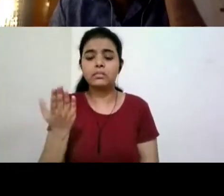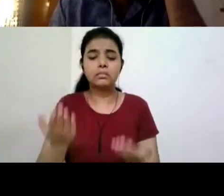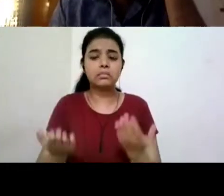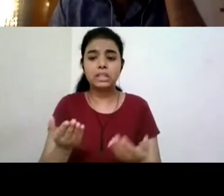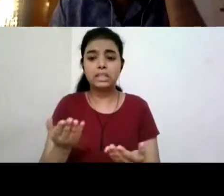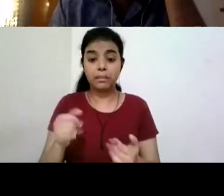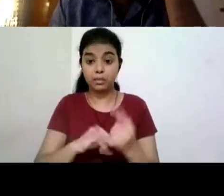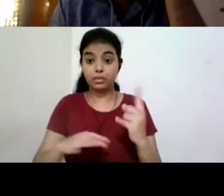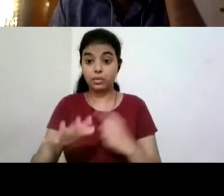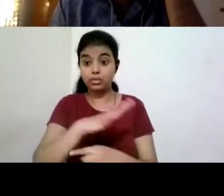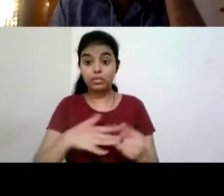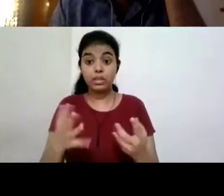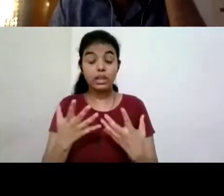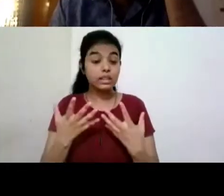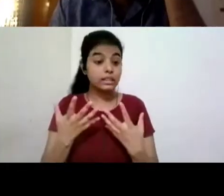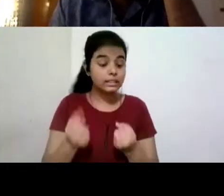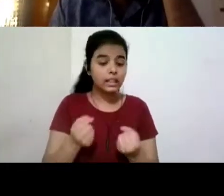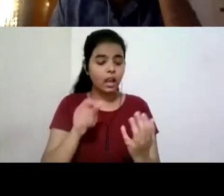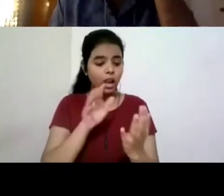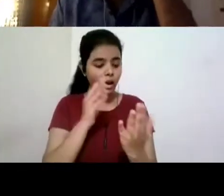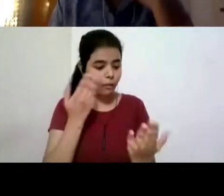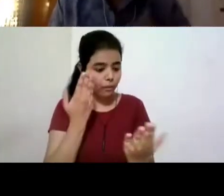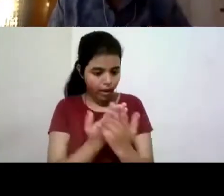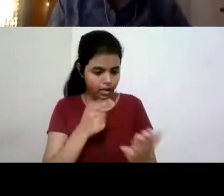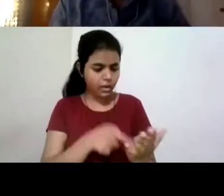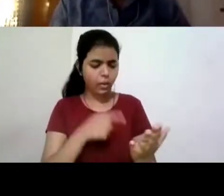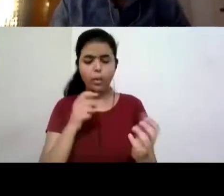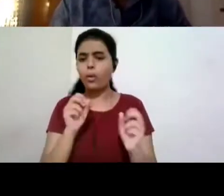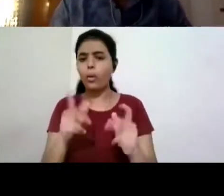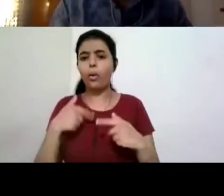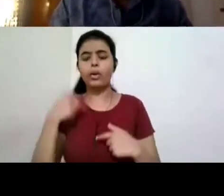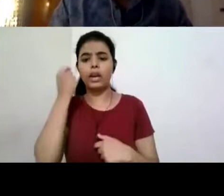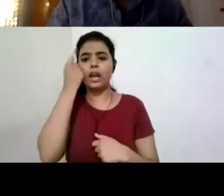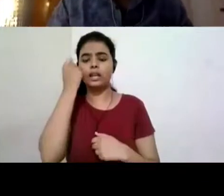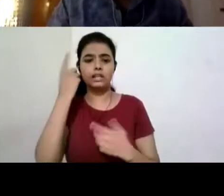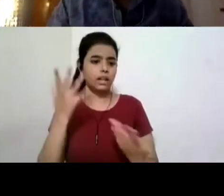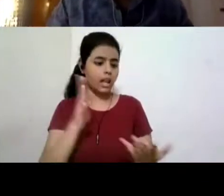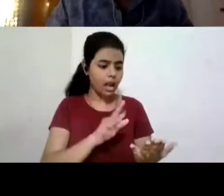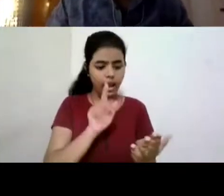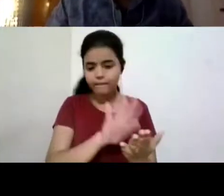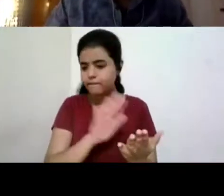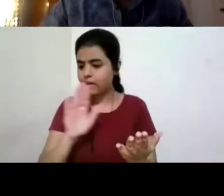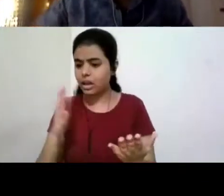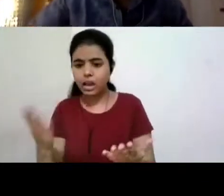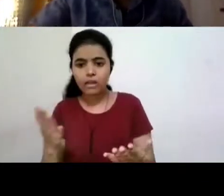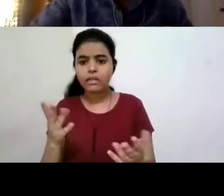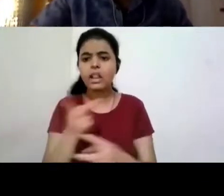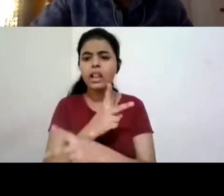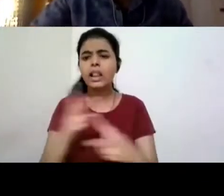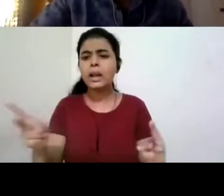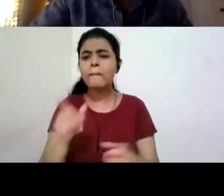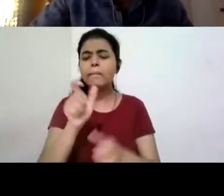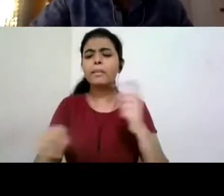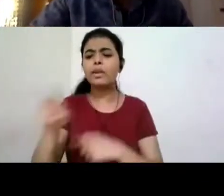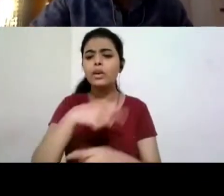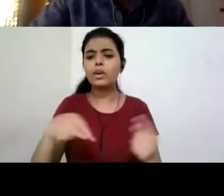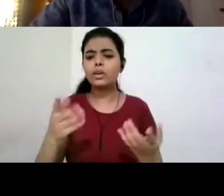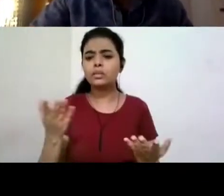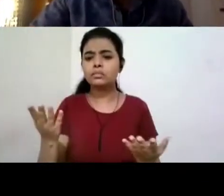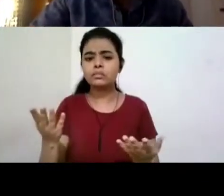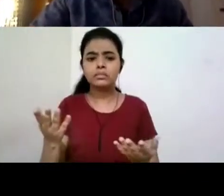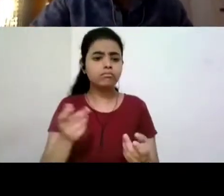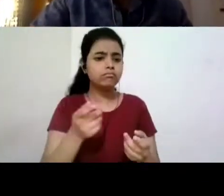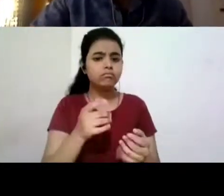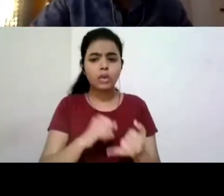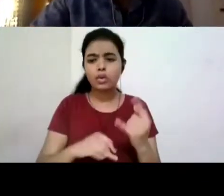society ventures, you try to acknowledge the fact that, okay, we got this and that input from so-and-so people, we've altered and changed things